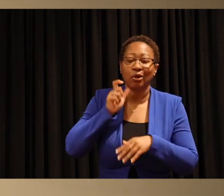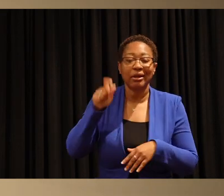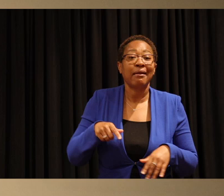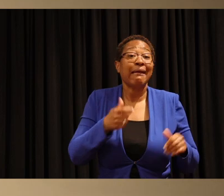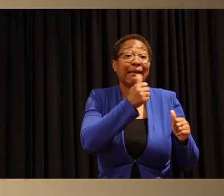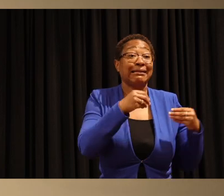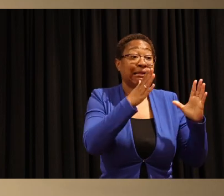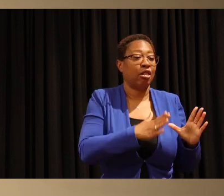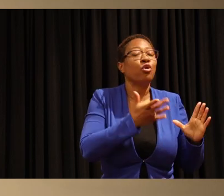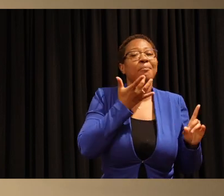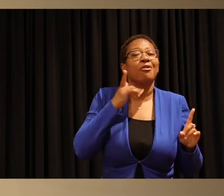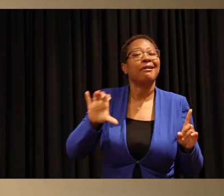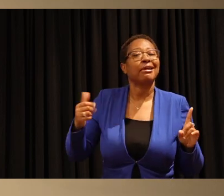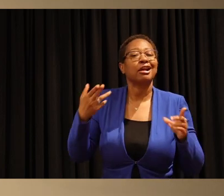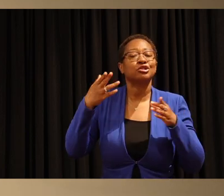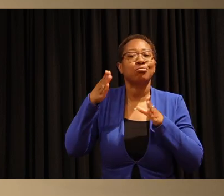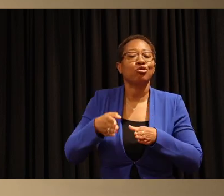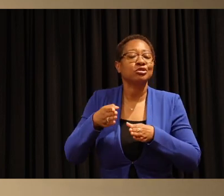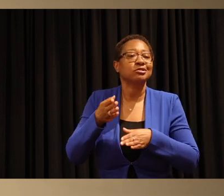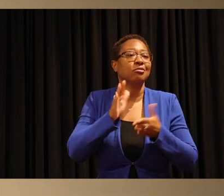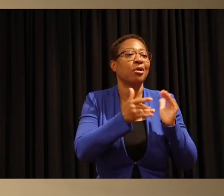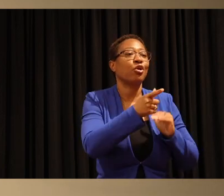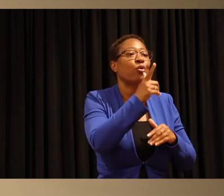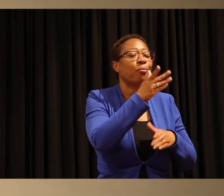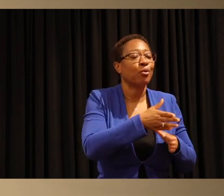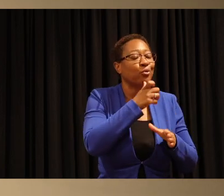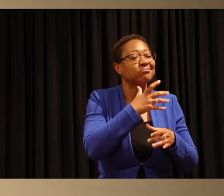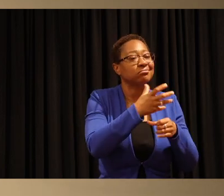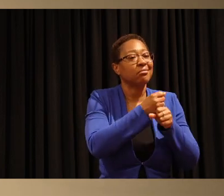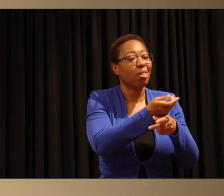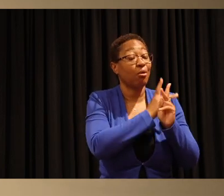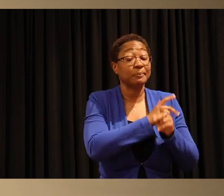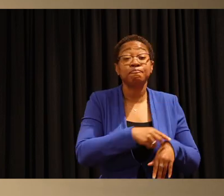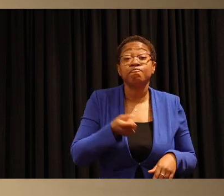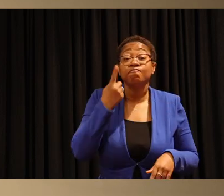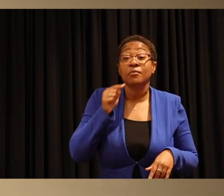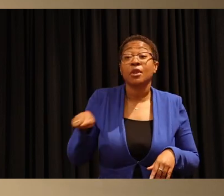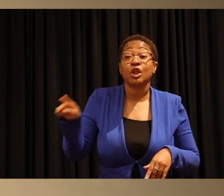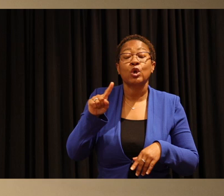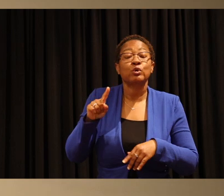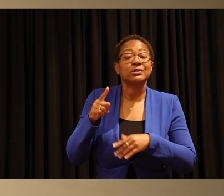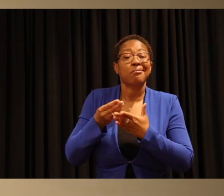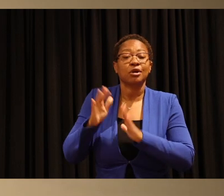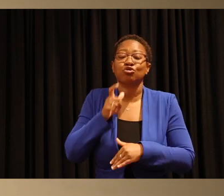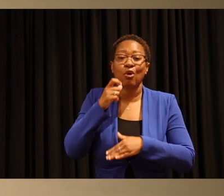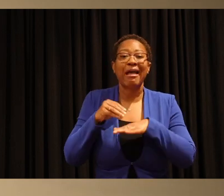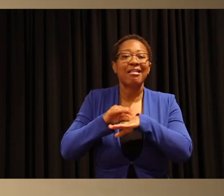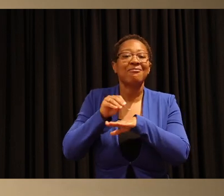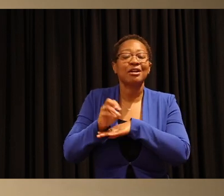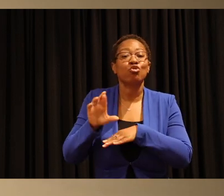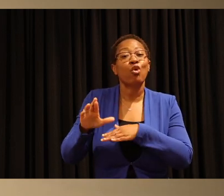cash buyer over anybody else. Now, the drawback is those buyers don't have the advice